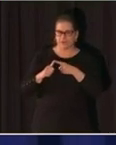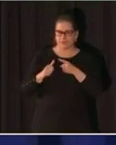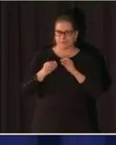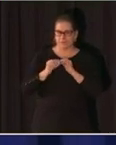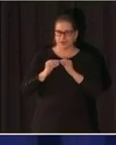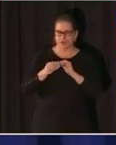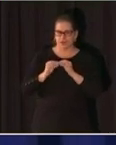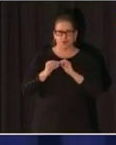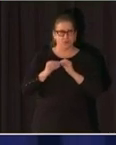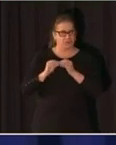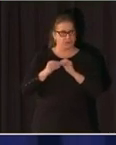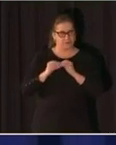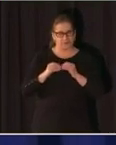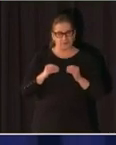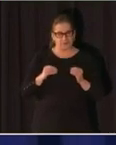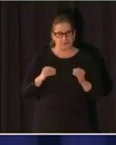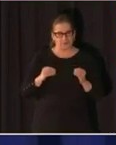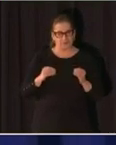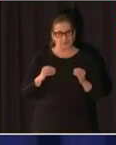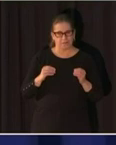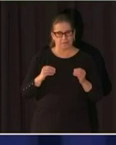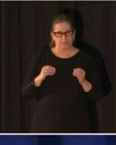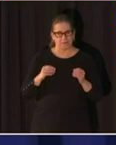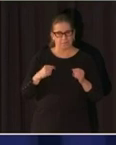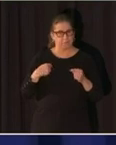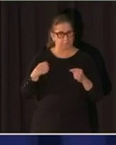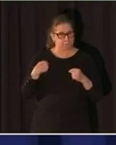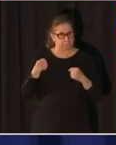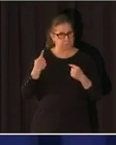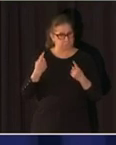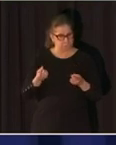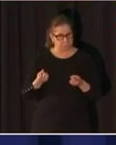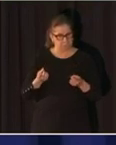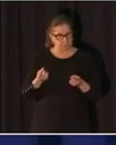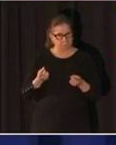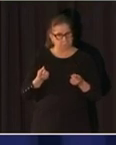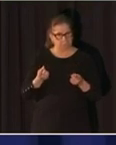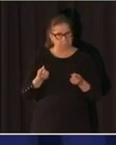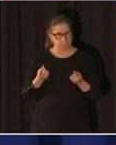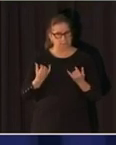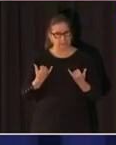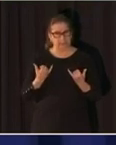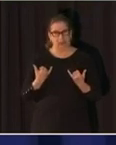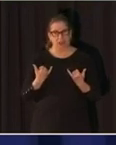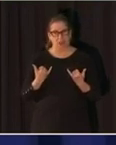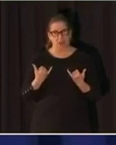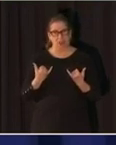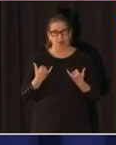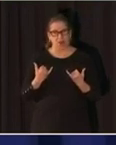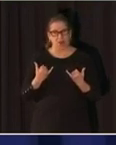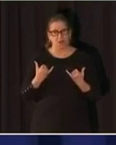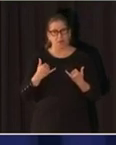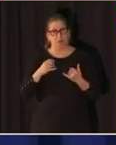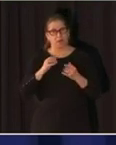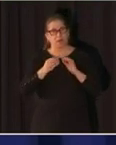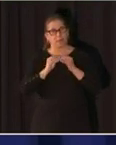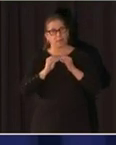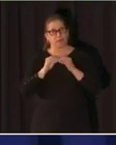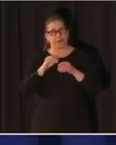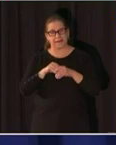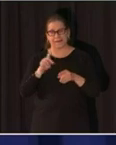be optimistic in that the number of overall infections in the district that we're seeing is